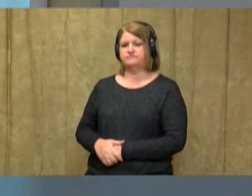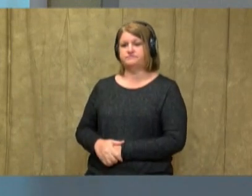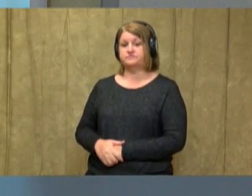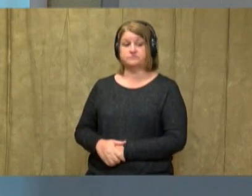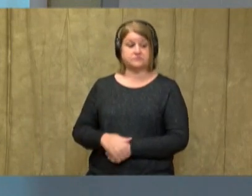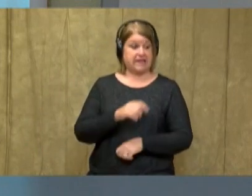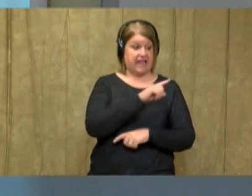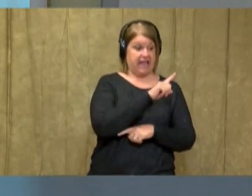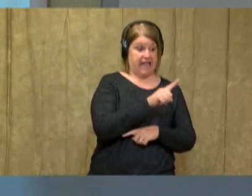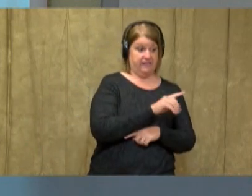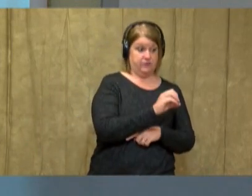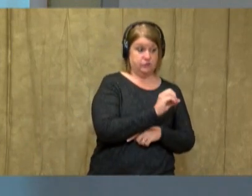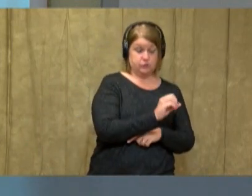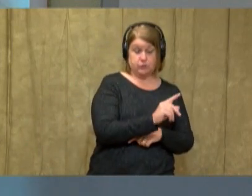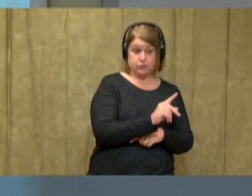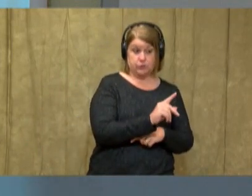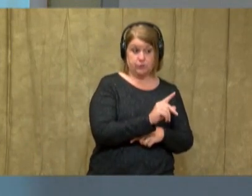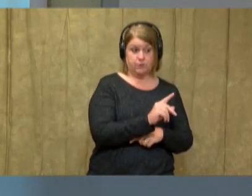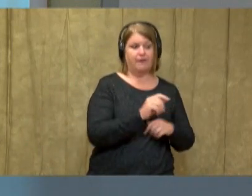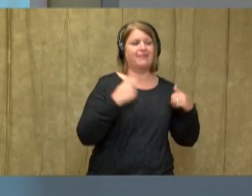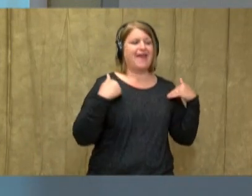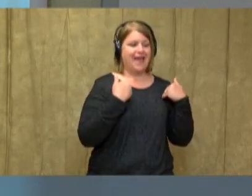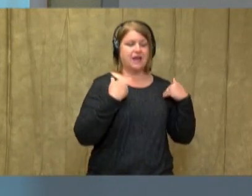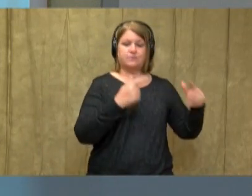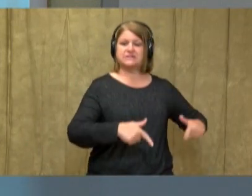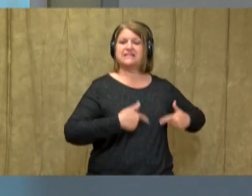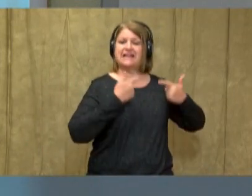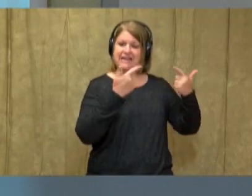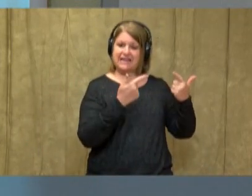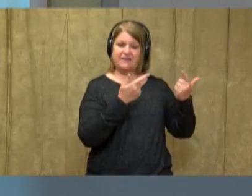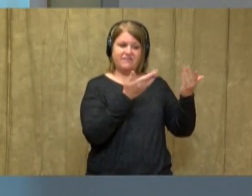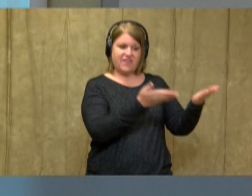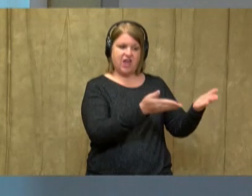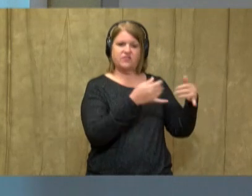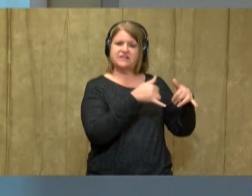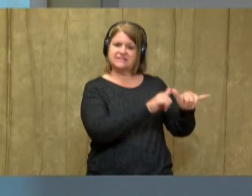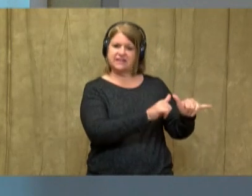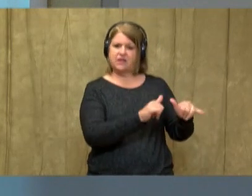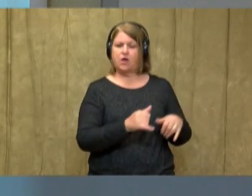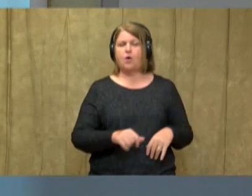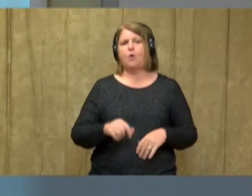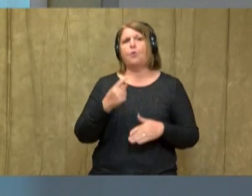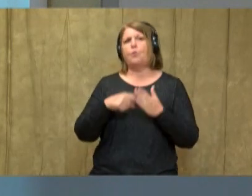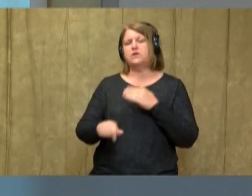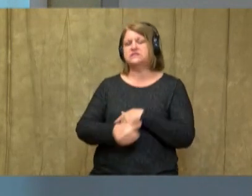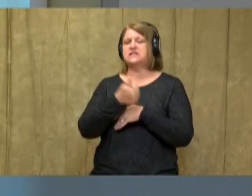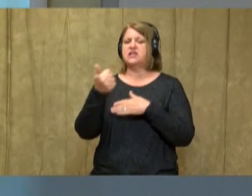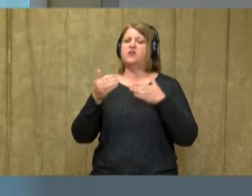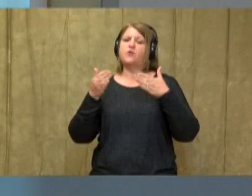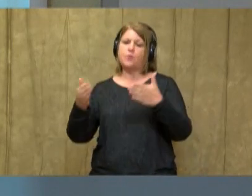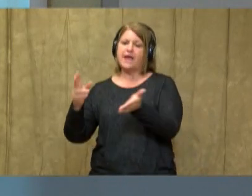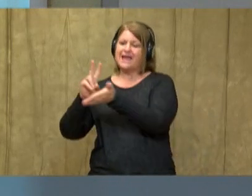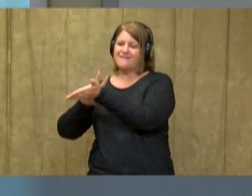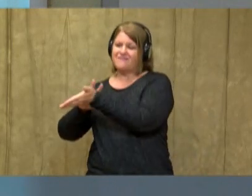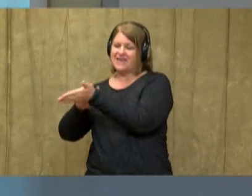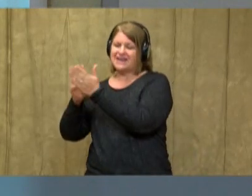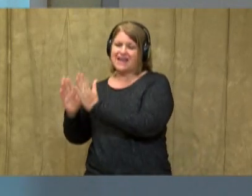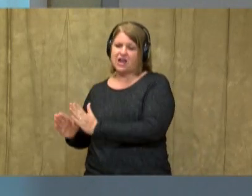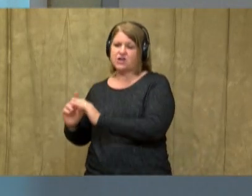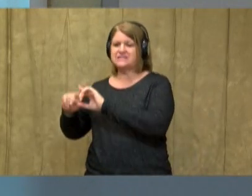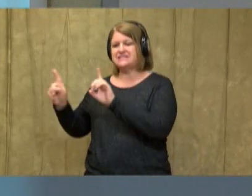At the zookeeper, that they live there. What's another way that a veterinarian is different from a